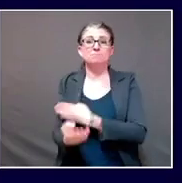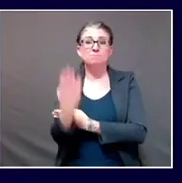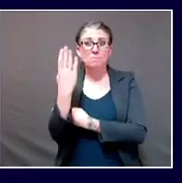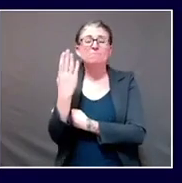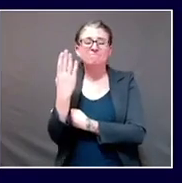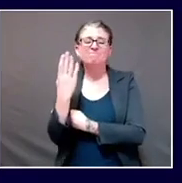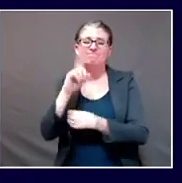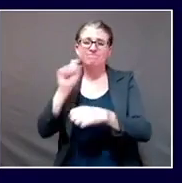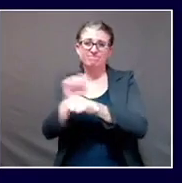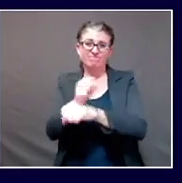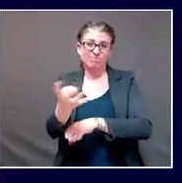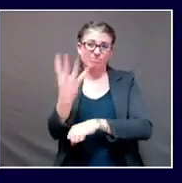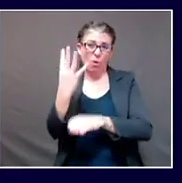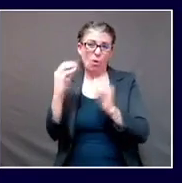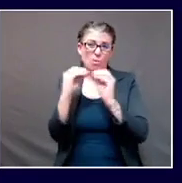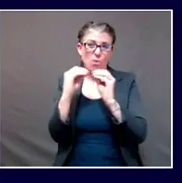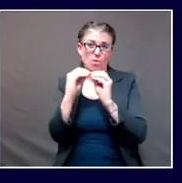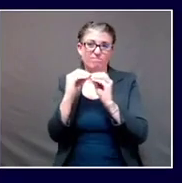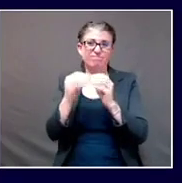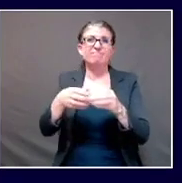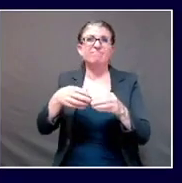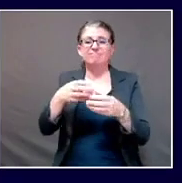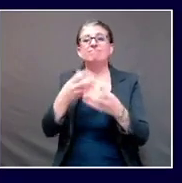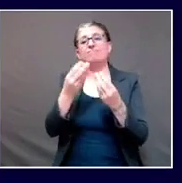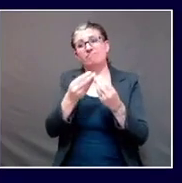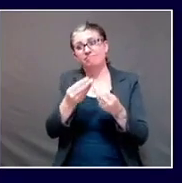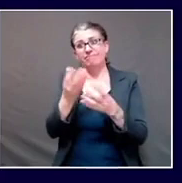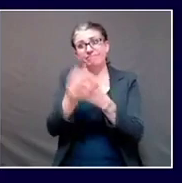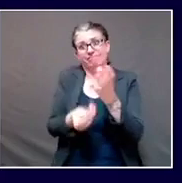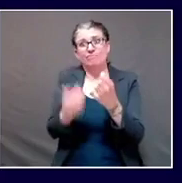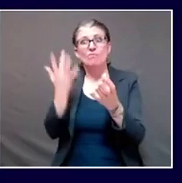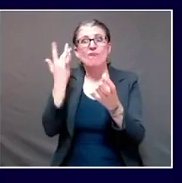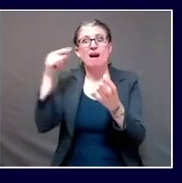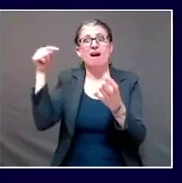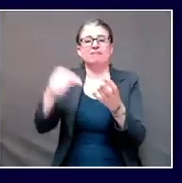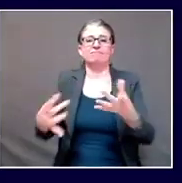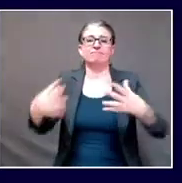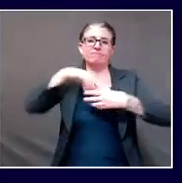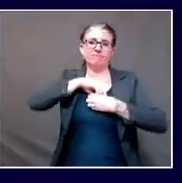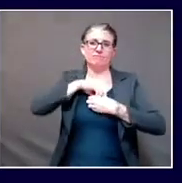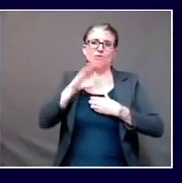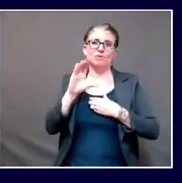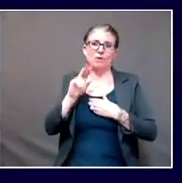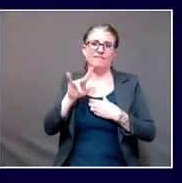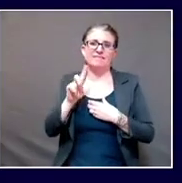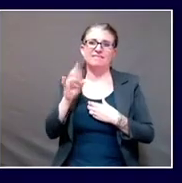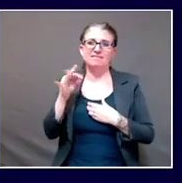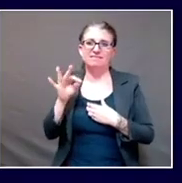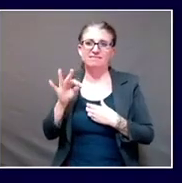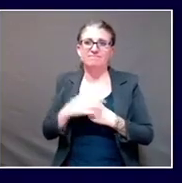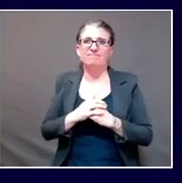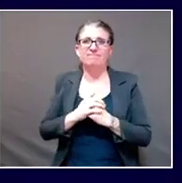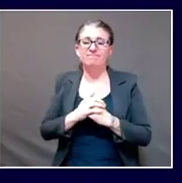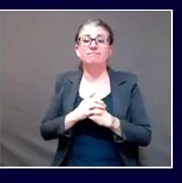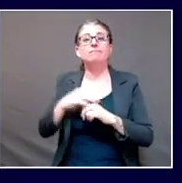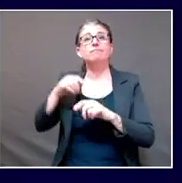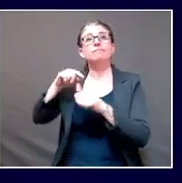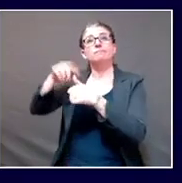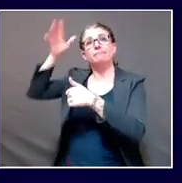who have died with COVID-19. One of whom was a man in his 80s from Hancock County.